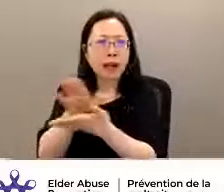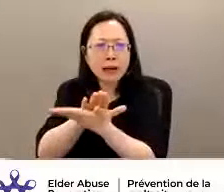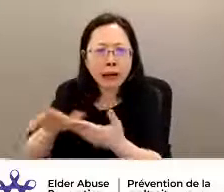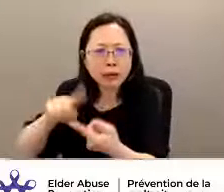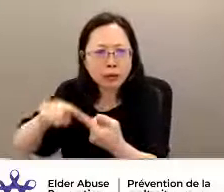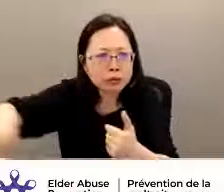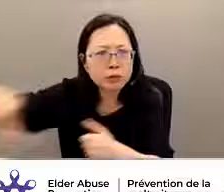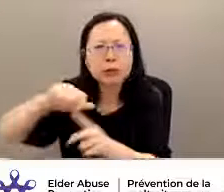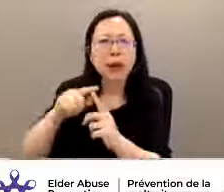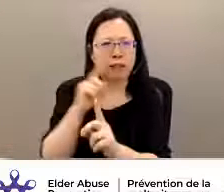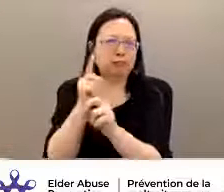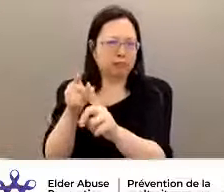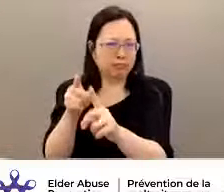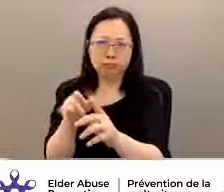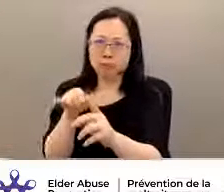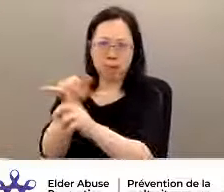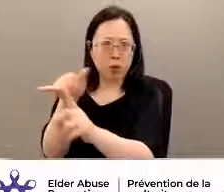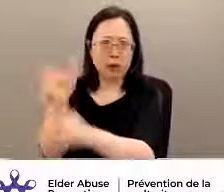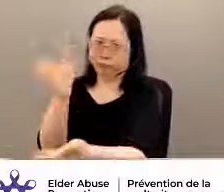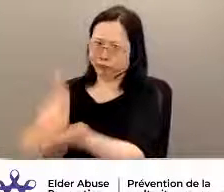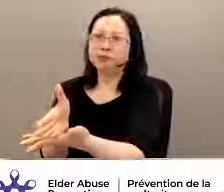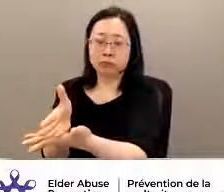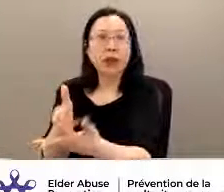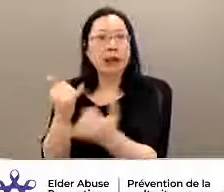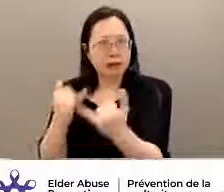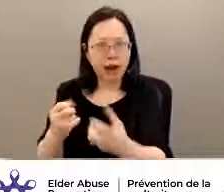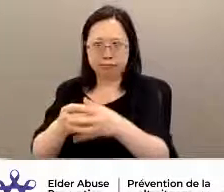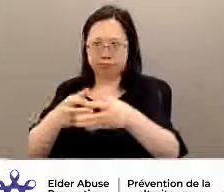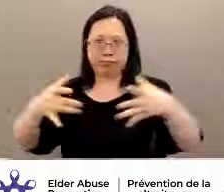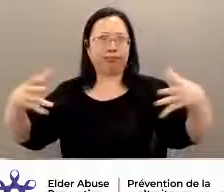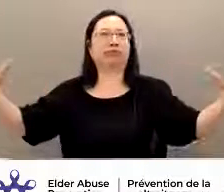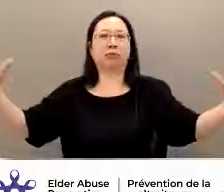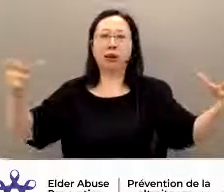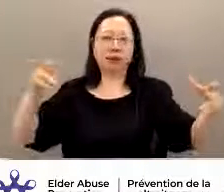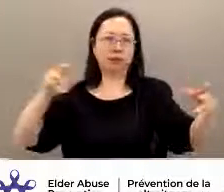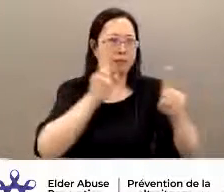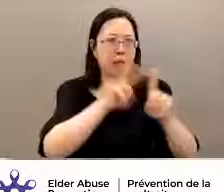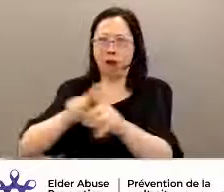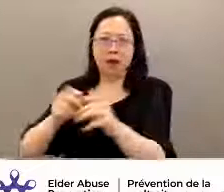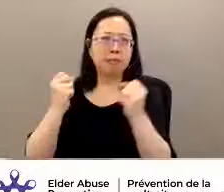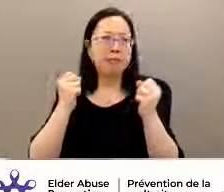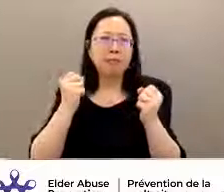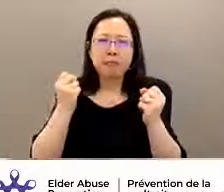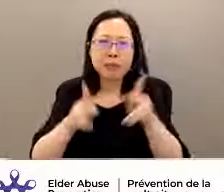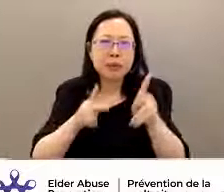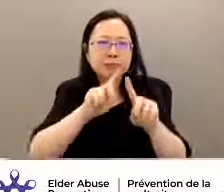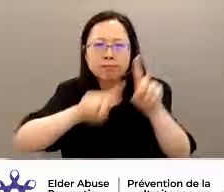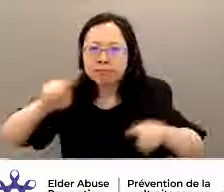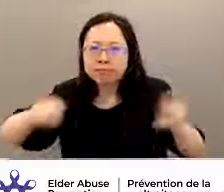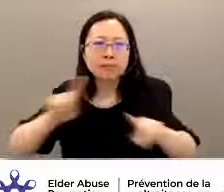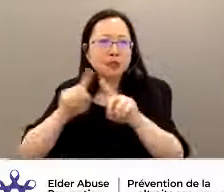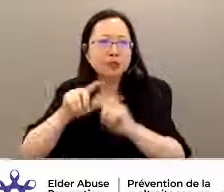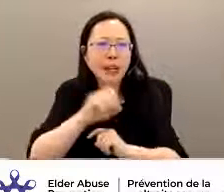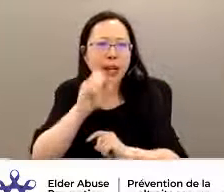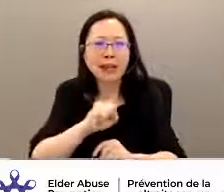of grown to all different ages and to encourage people to not bully one another, to